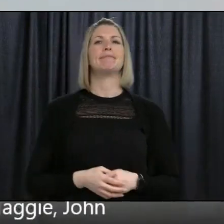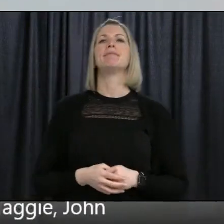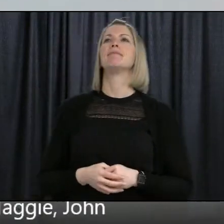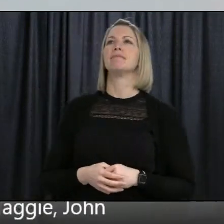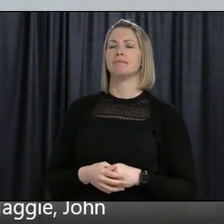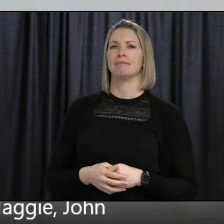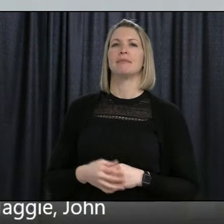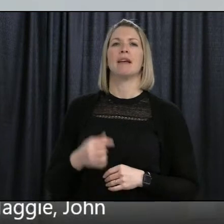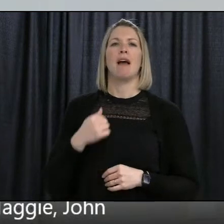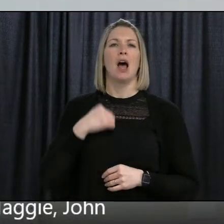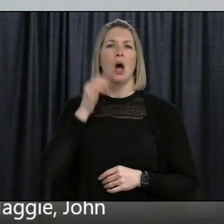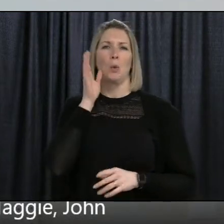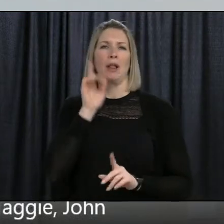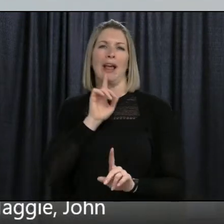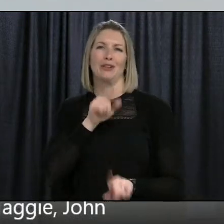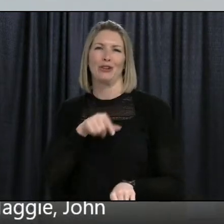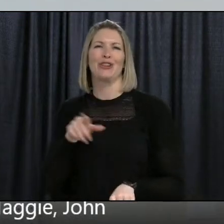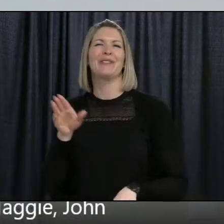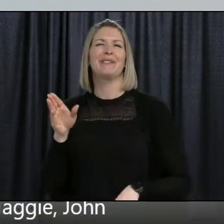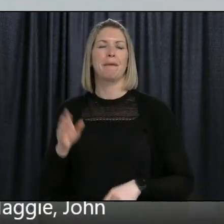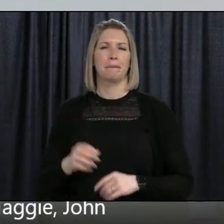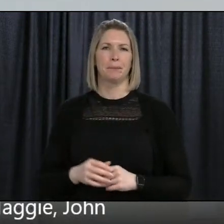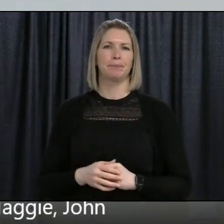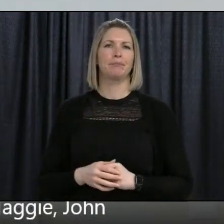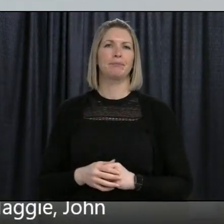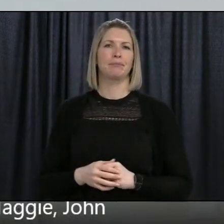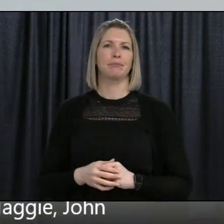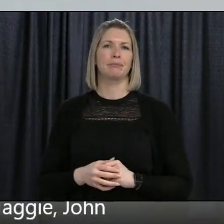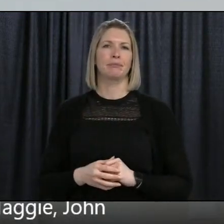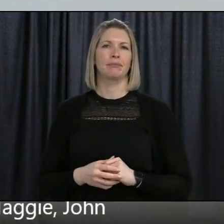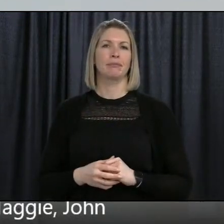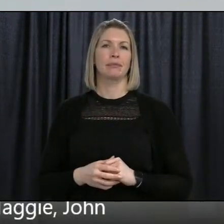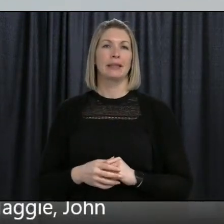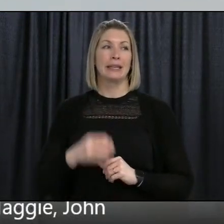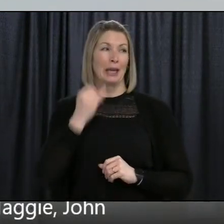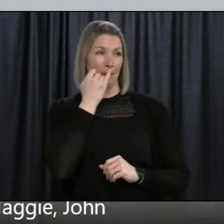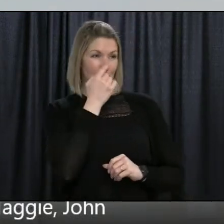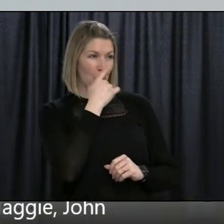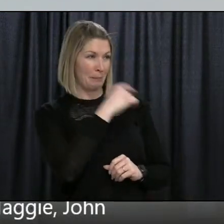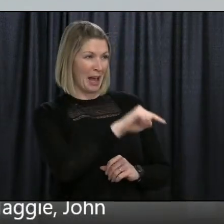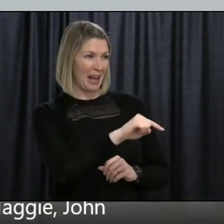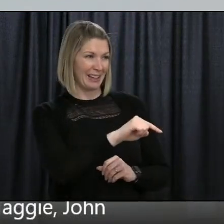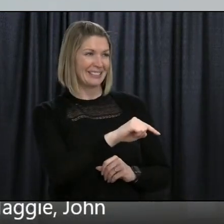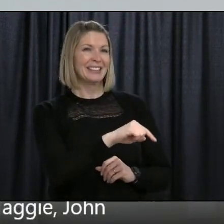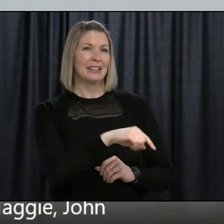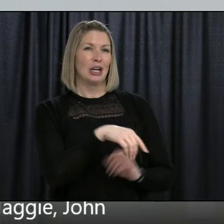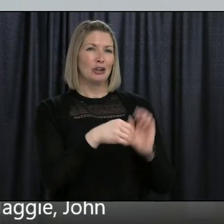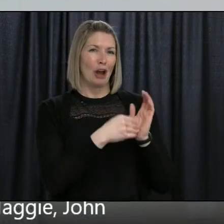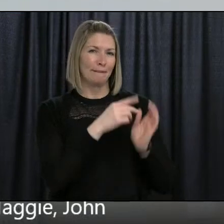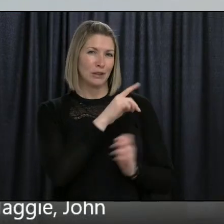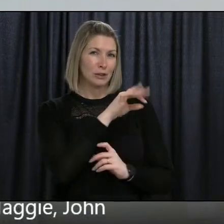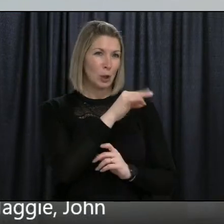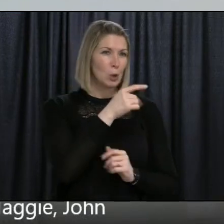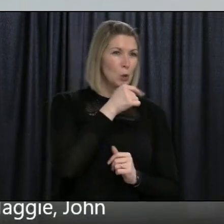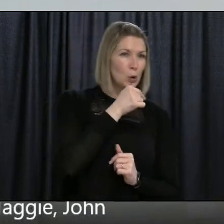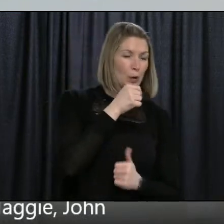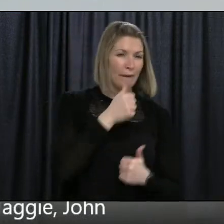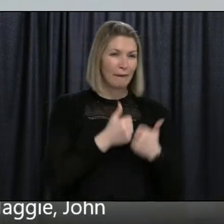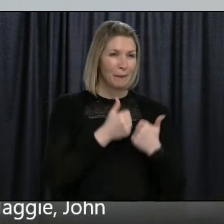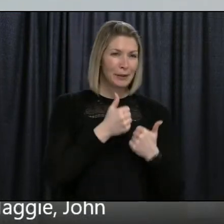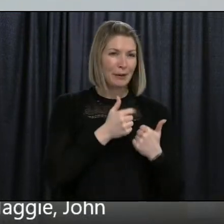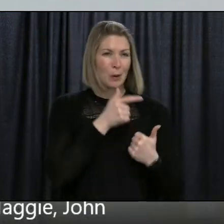I'll take that one. Again, if Dr. Fitzgerald doesn't mind, there's a bit of a lag here, so I can't see it taking a mask